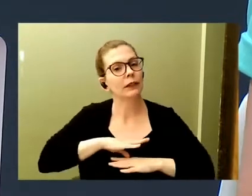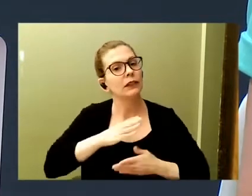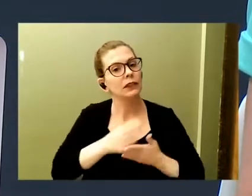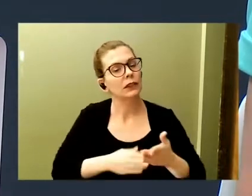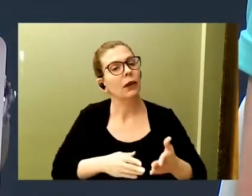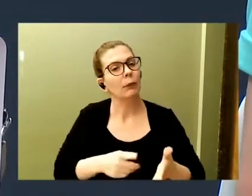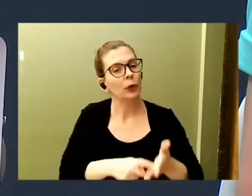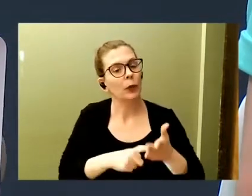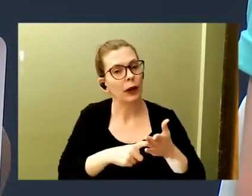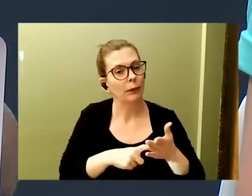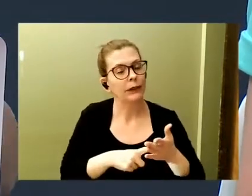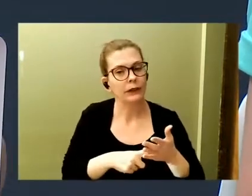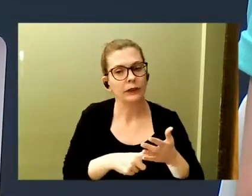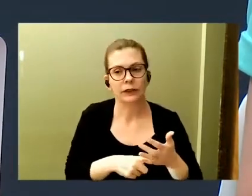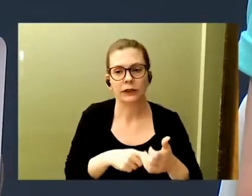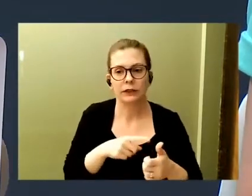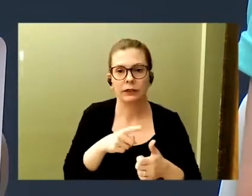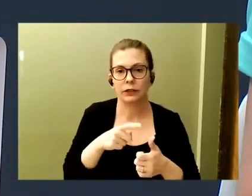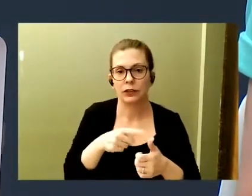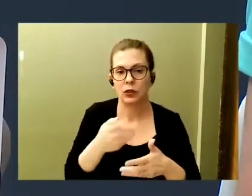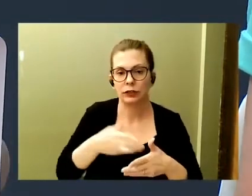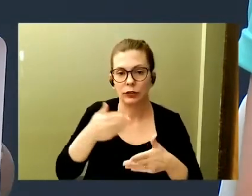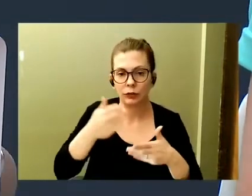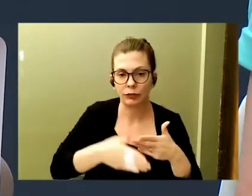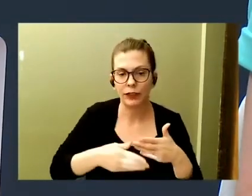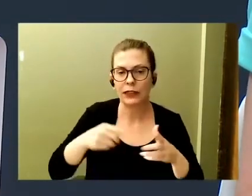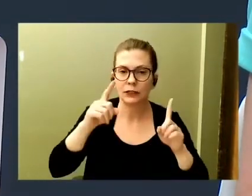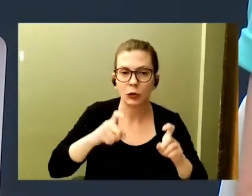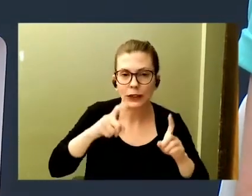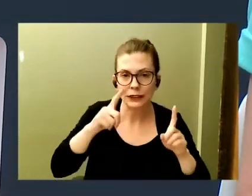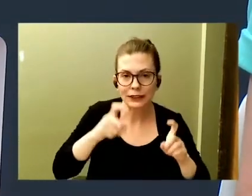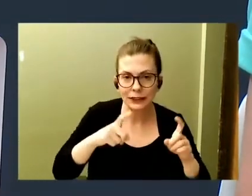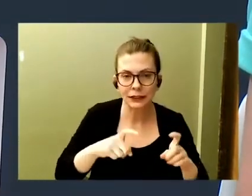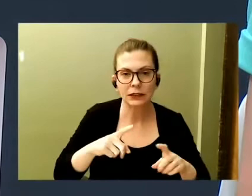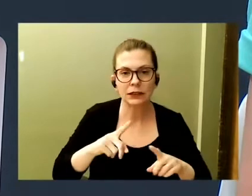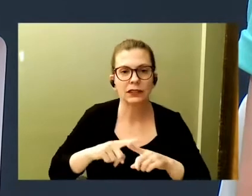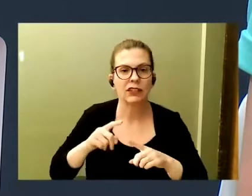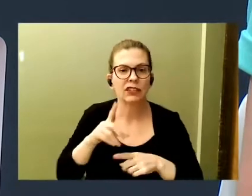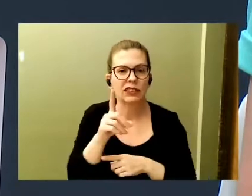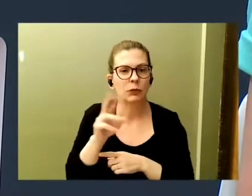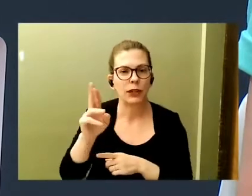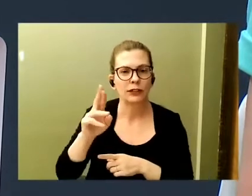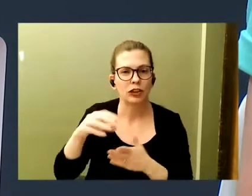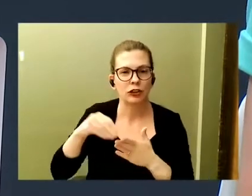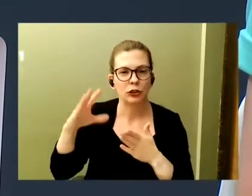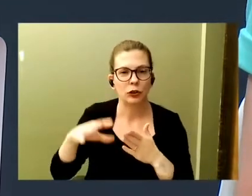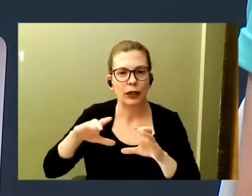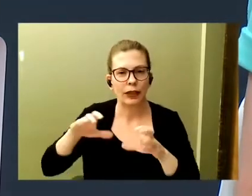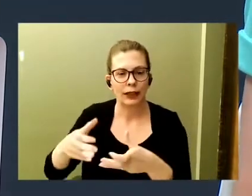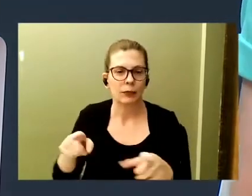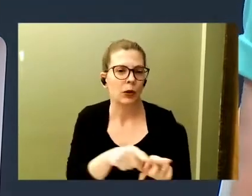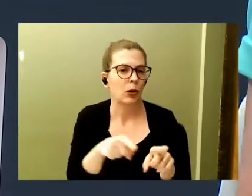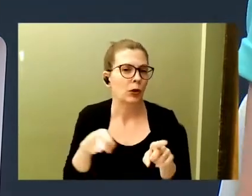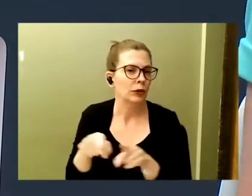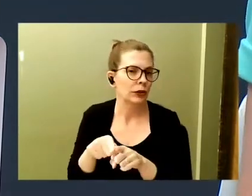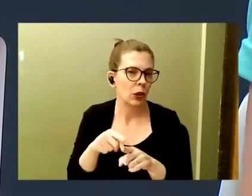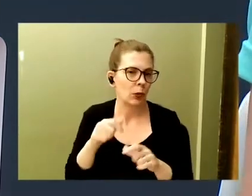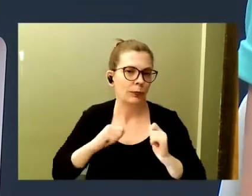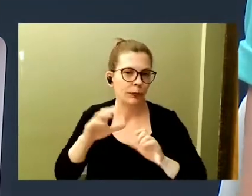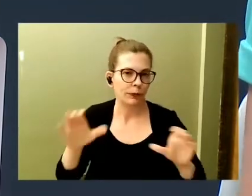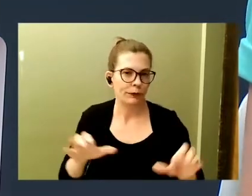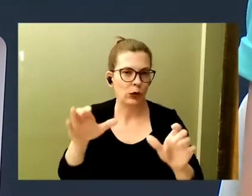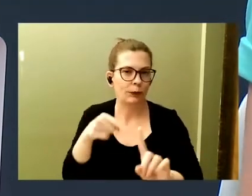to finish quizzes on the DeepRacer Student League and also meet certain performance in the league. Once they